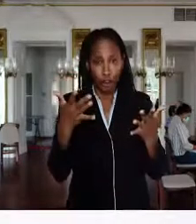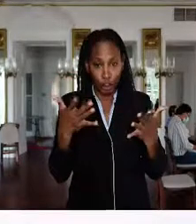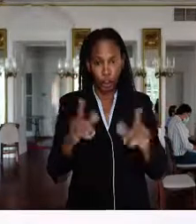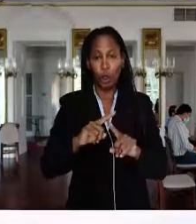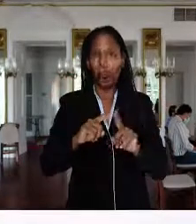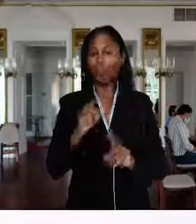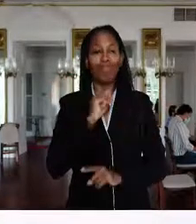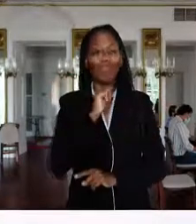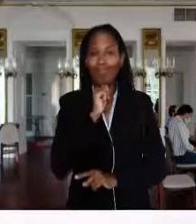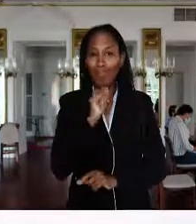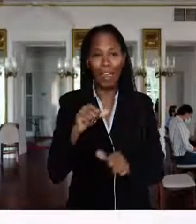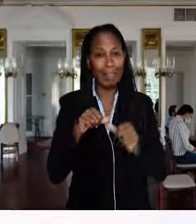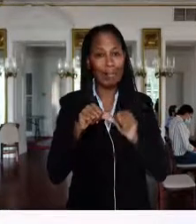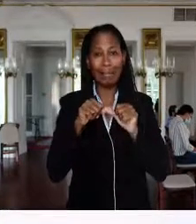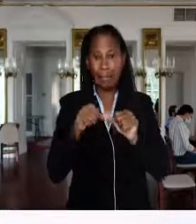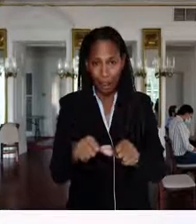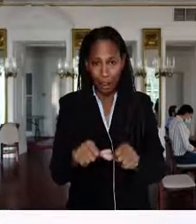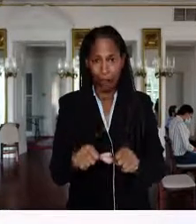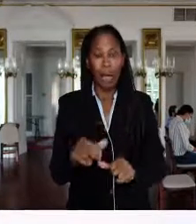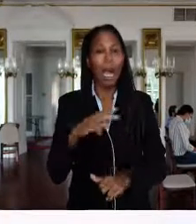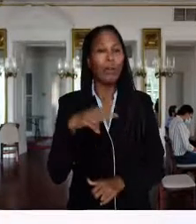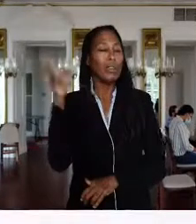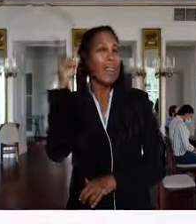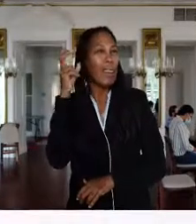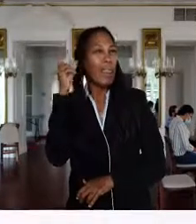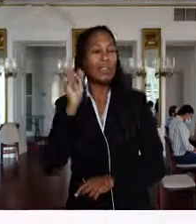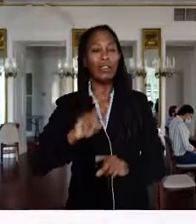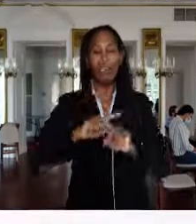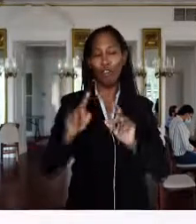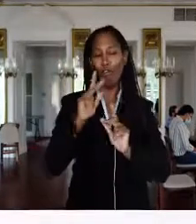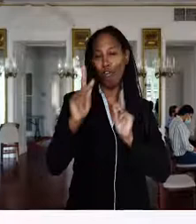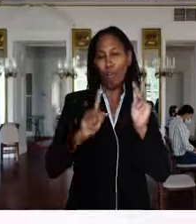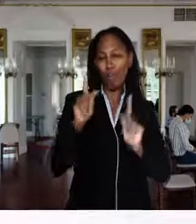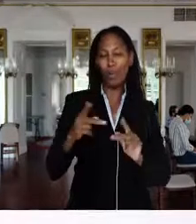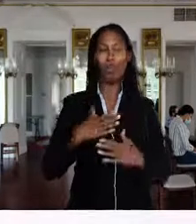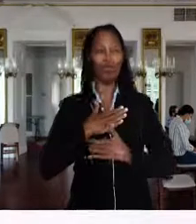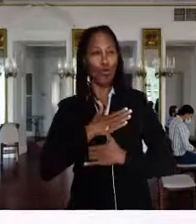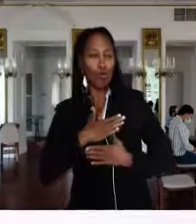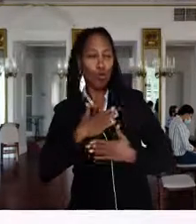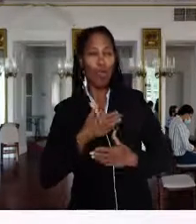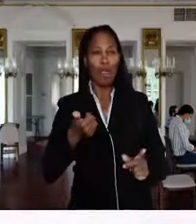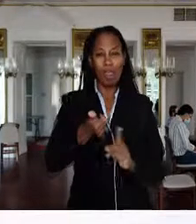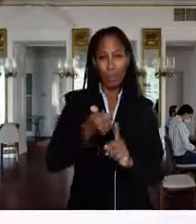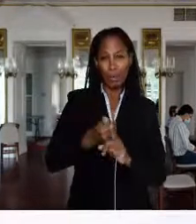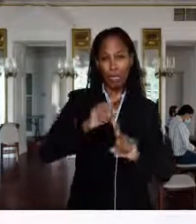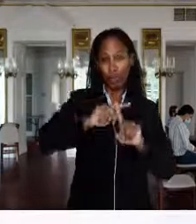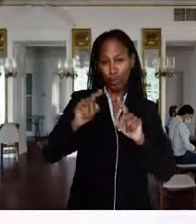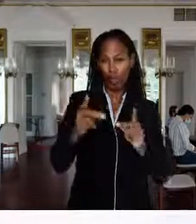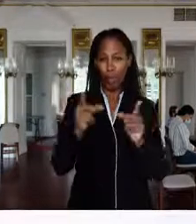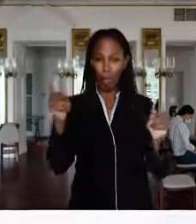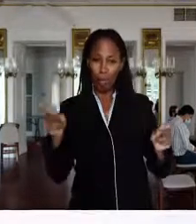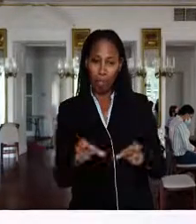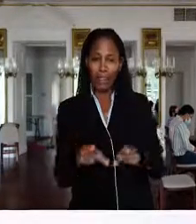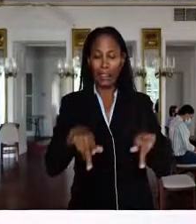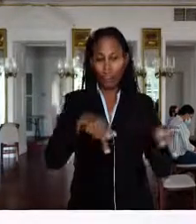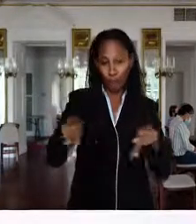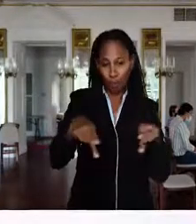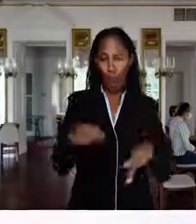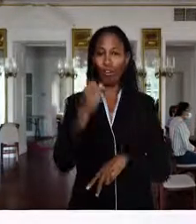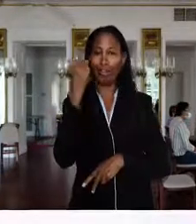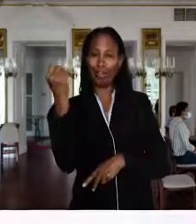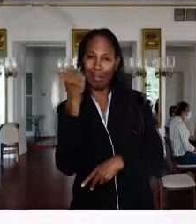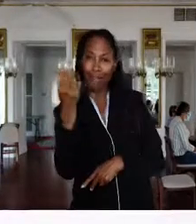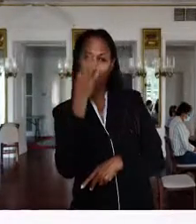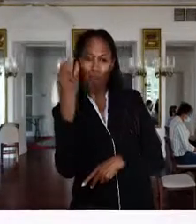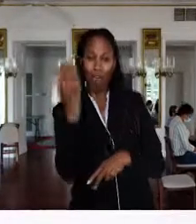listening to all the people coming back from Buck Island having a wonderful time on the quay and people partying on Saturday night and Friday